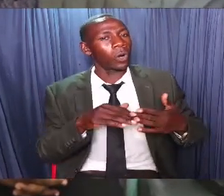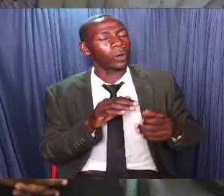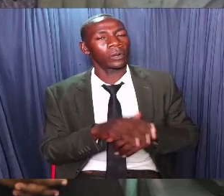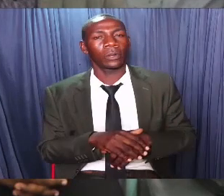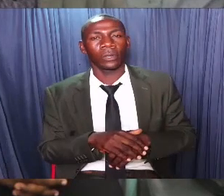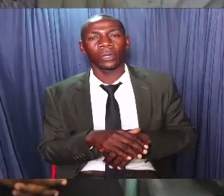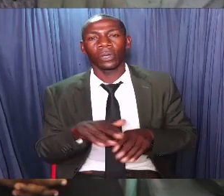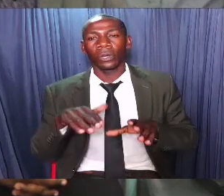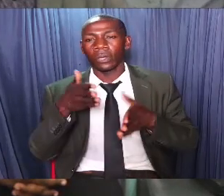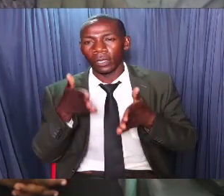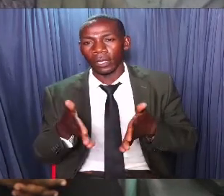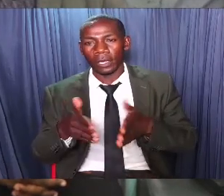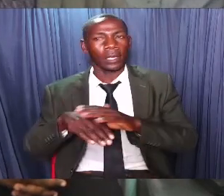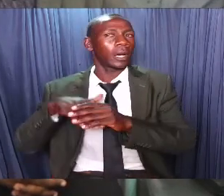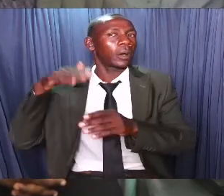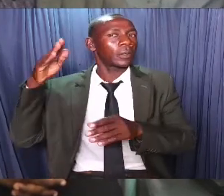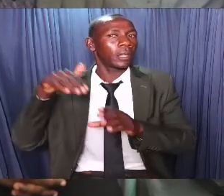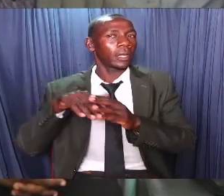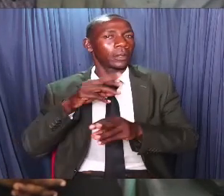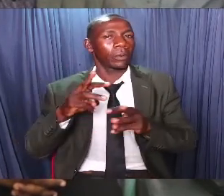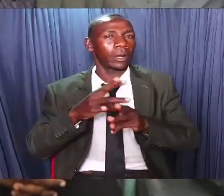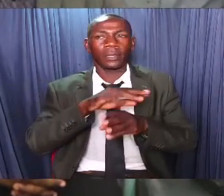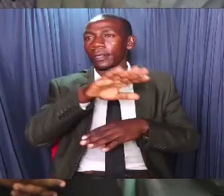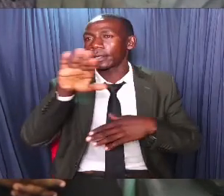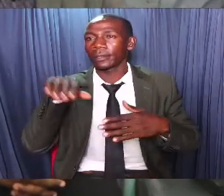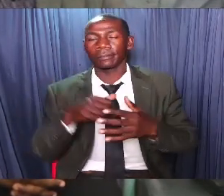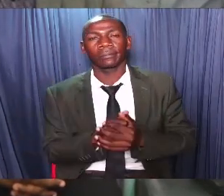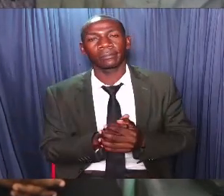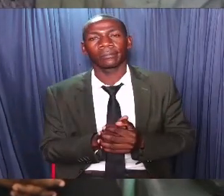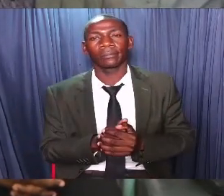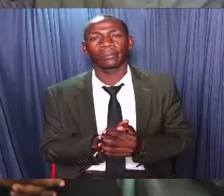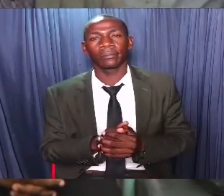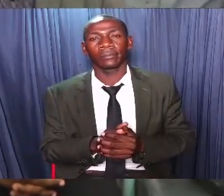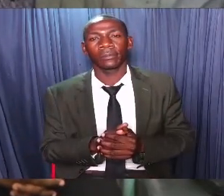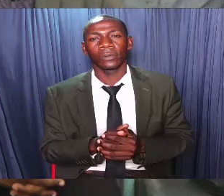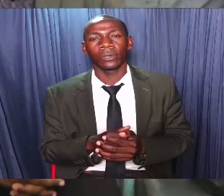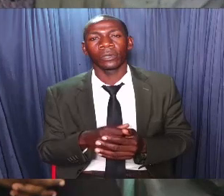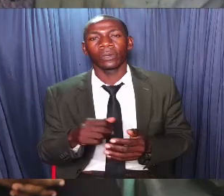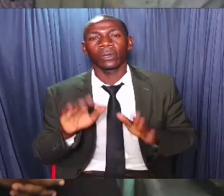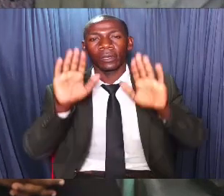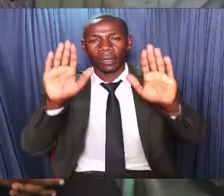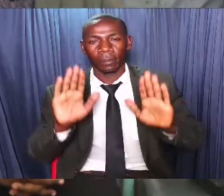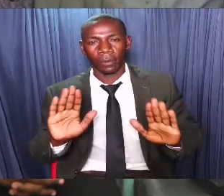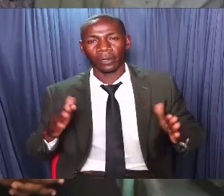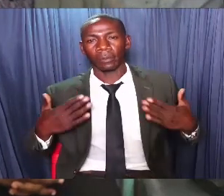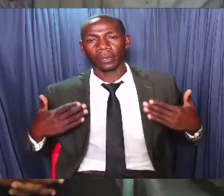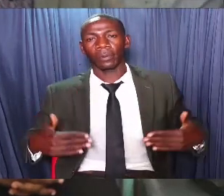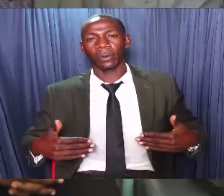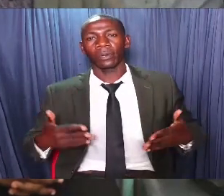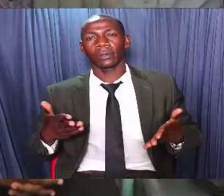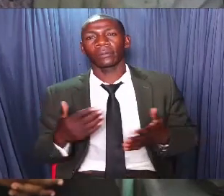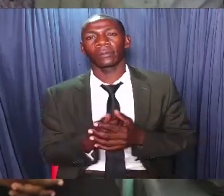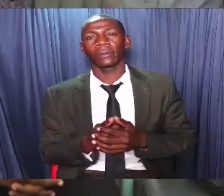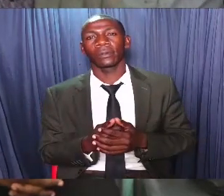all of you. Ulio hapa, mlio nje kote duniani. Those who are here and all over the world. Ninyi ni watu wa maana sana. You are very precious people